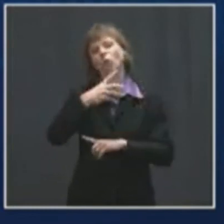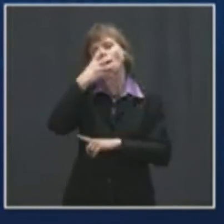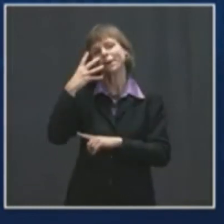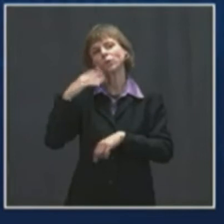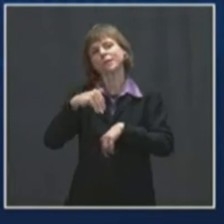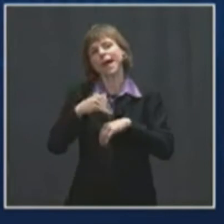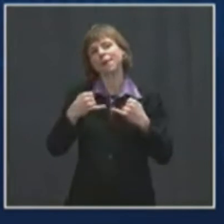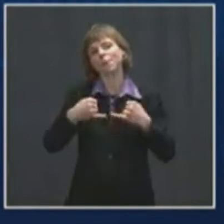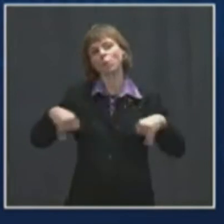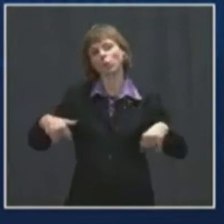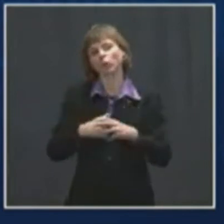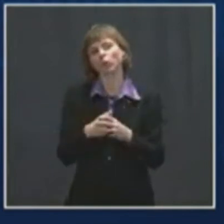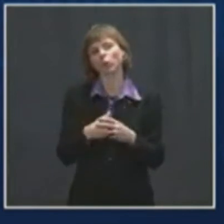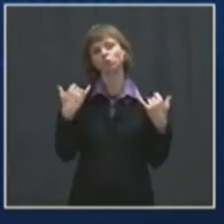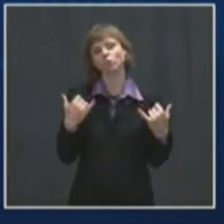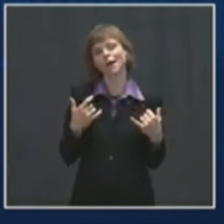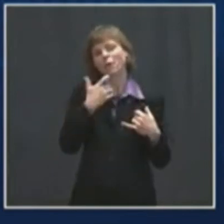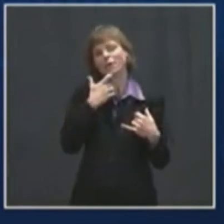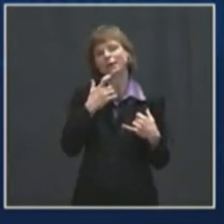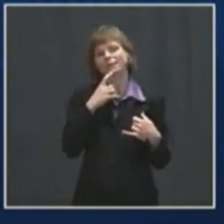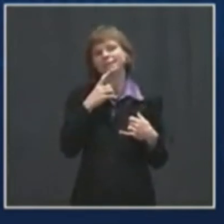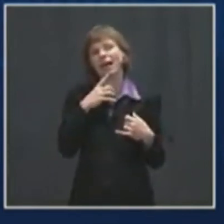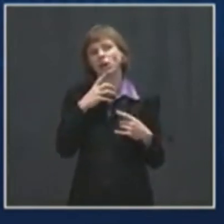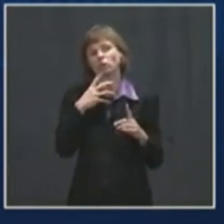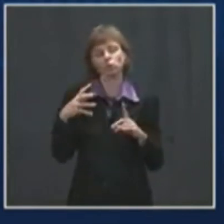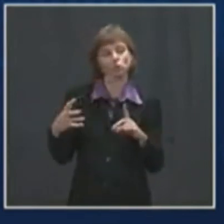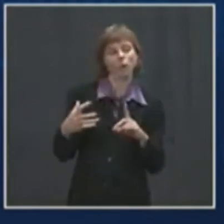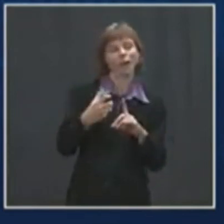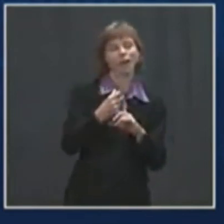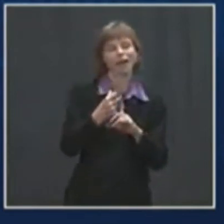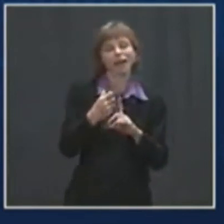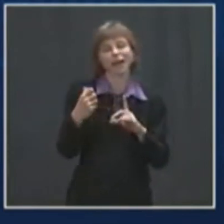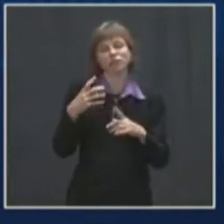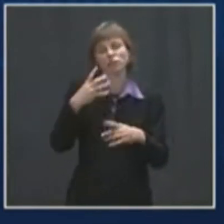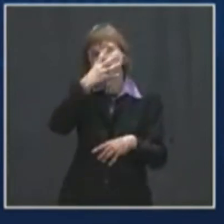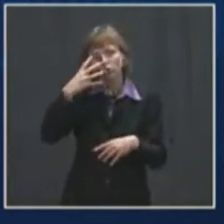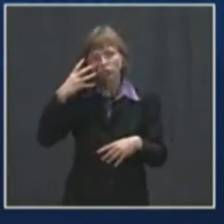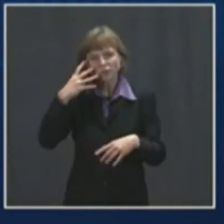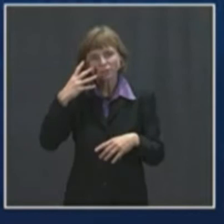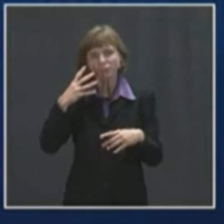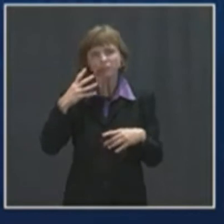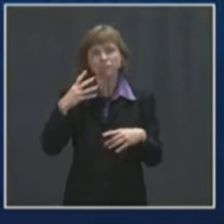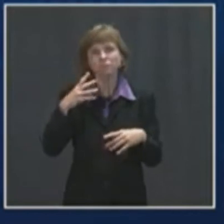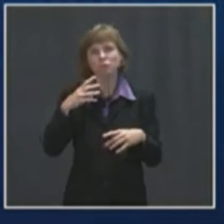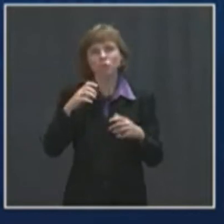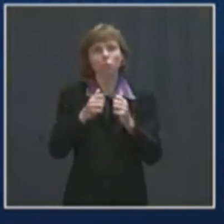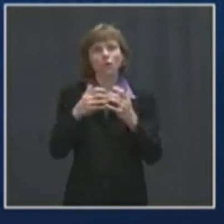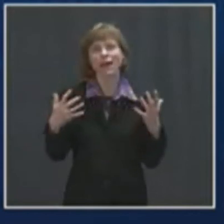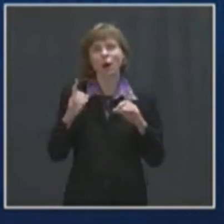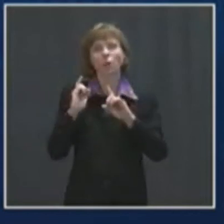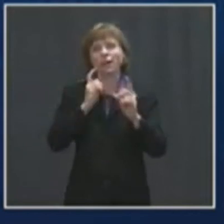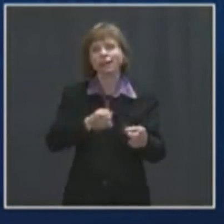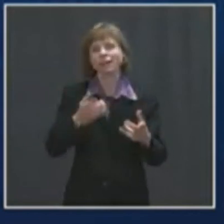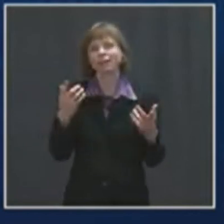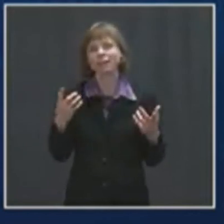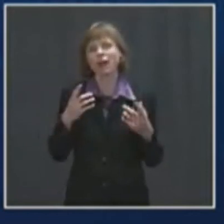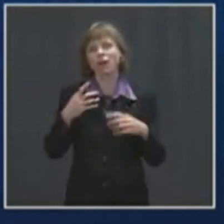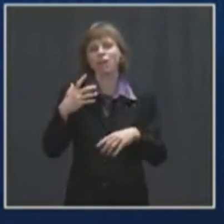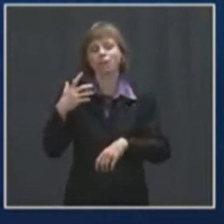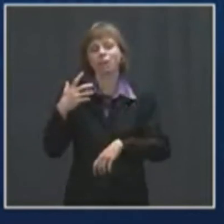saying that they're having to catch and release some migrants without giving them any kind of COVID test before they're entering the community.